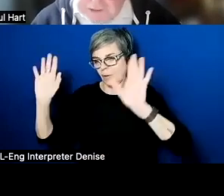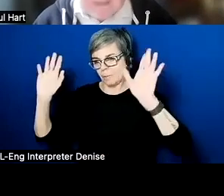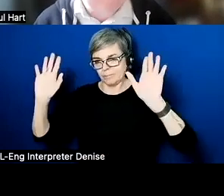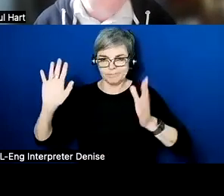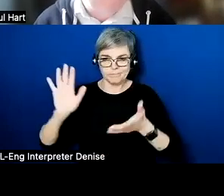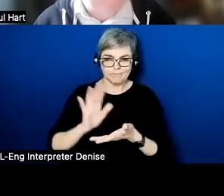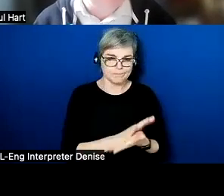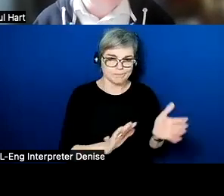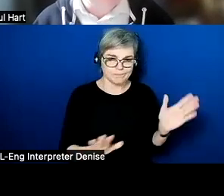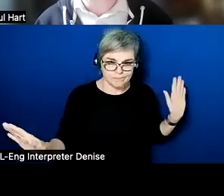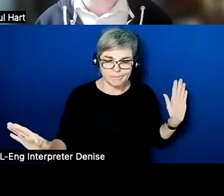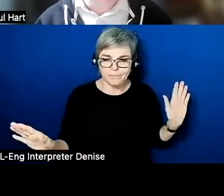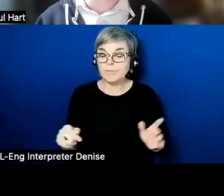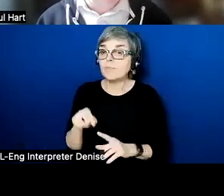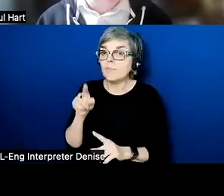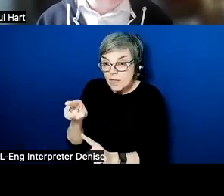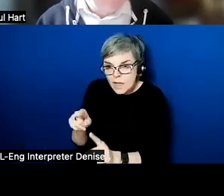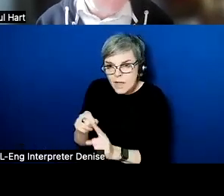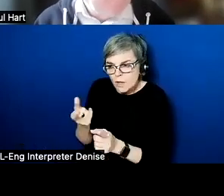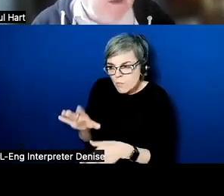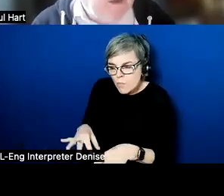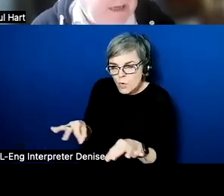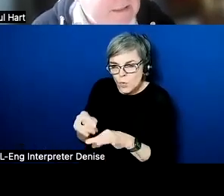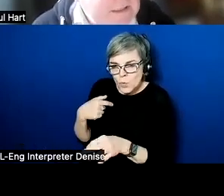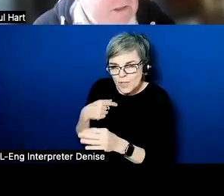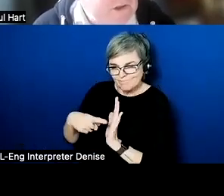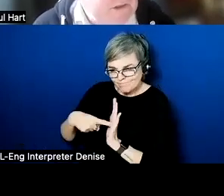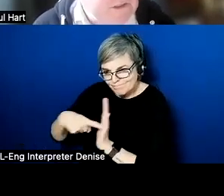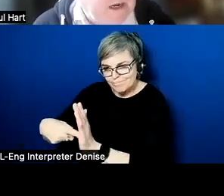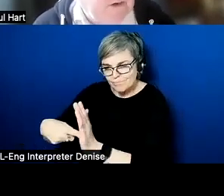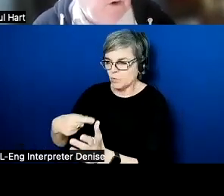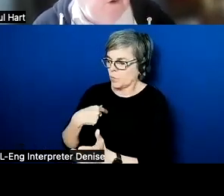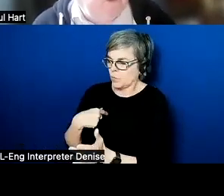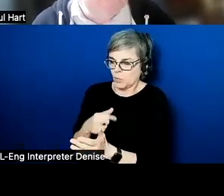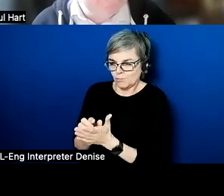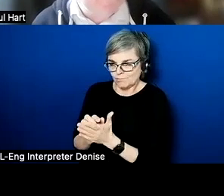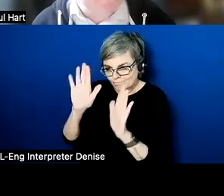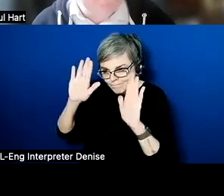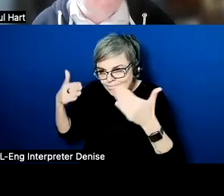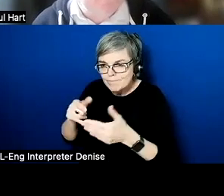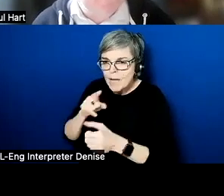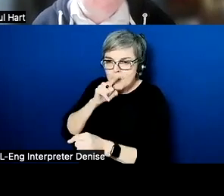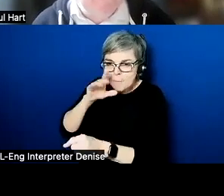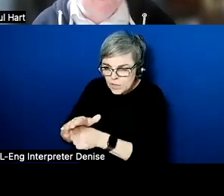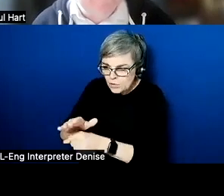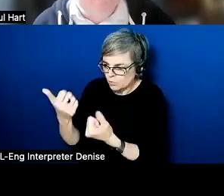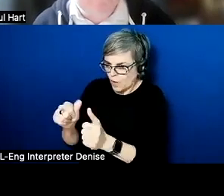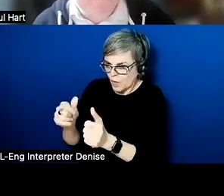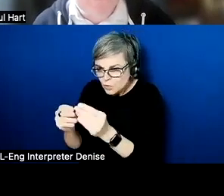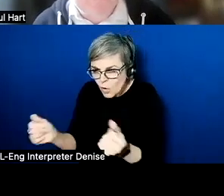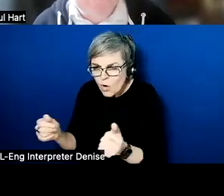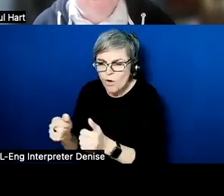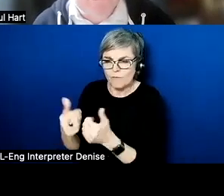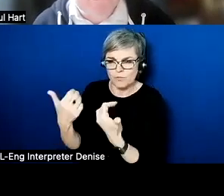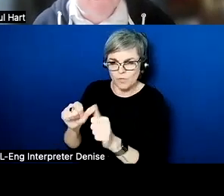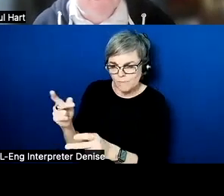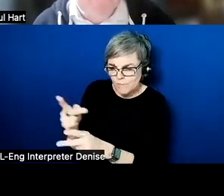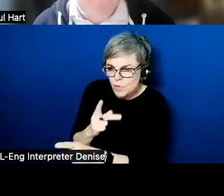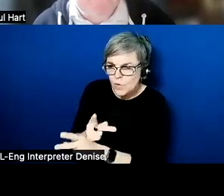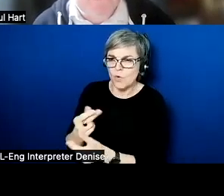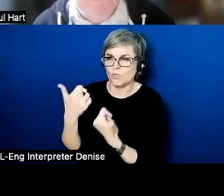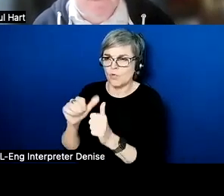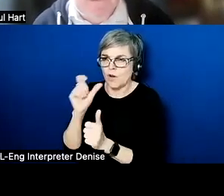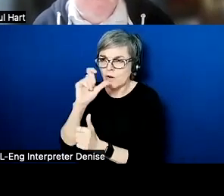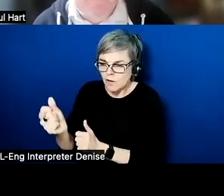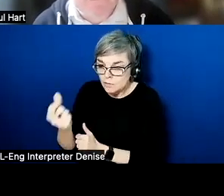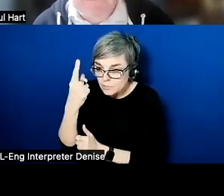we'll try and work it out together. Teachers are always, or should always be, learning from their students too.